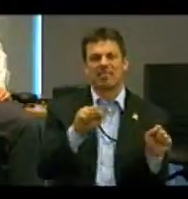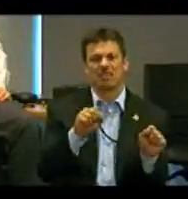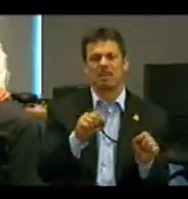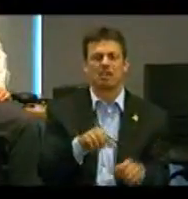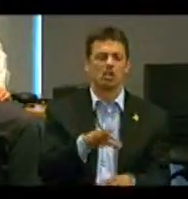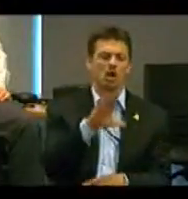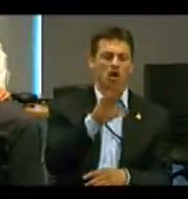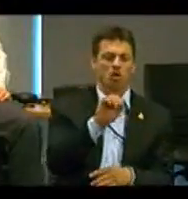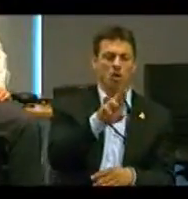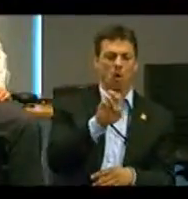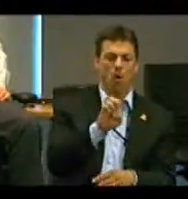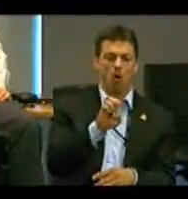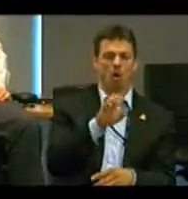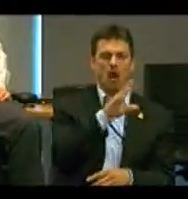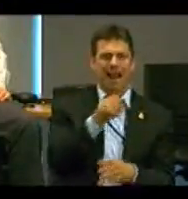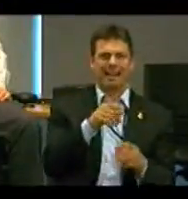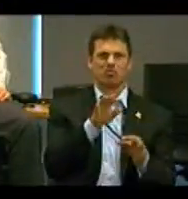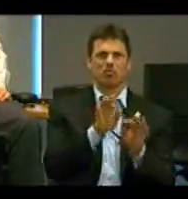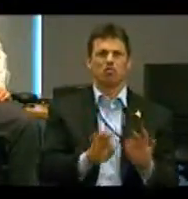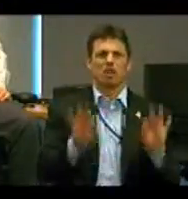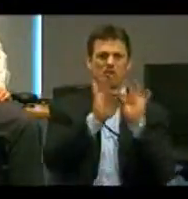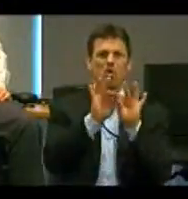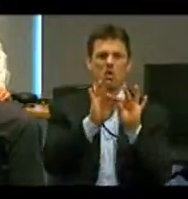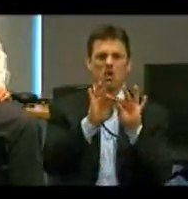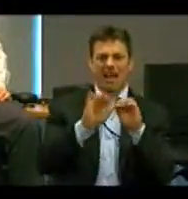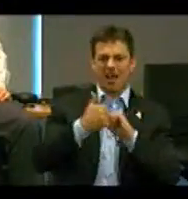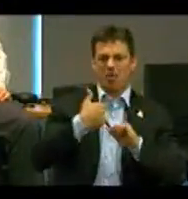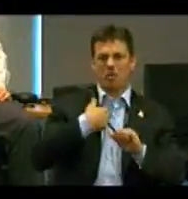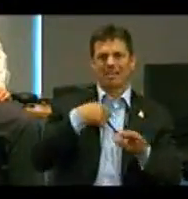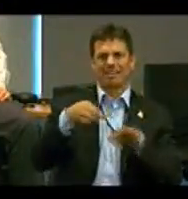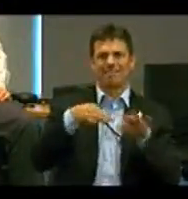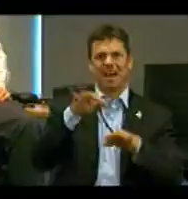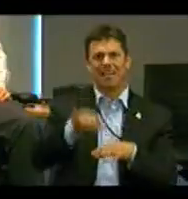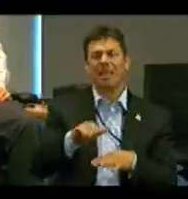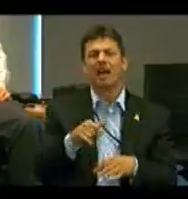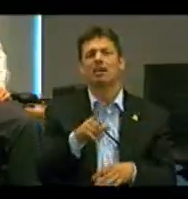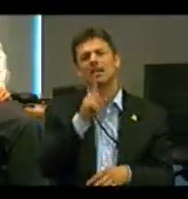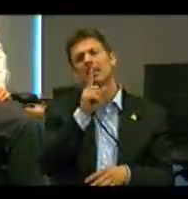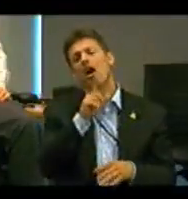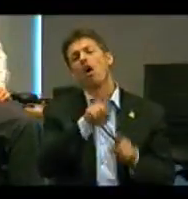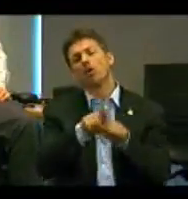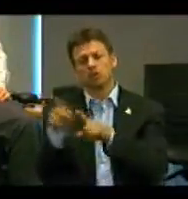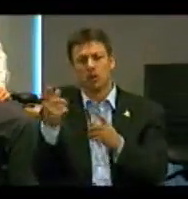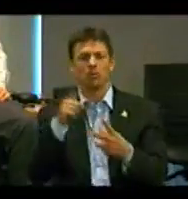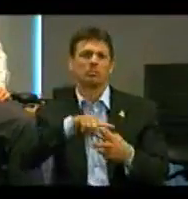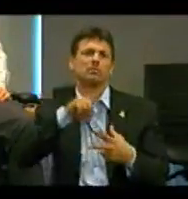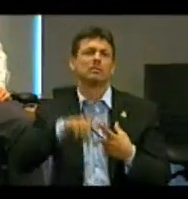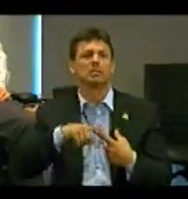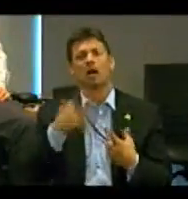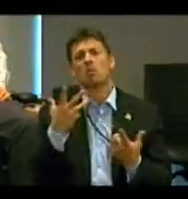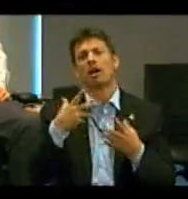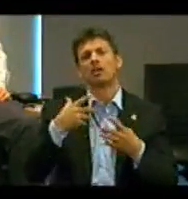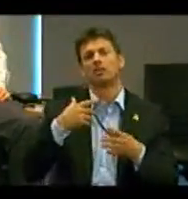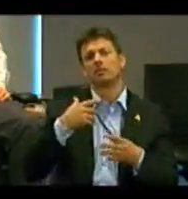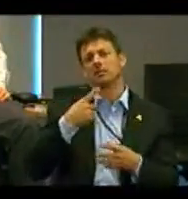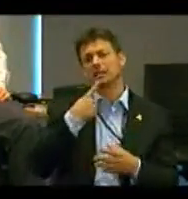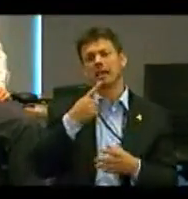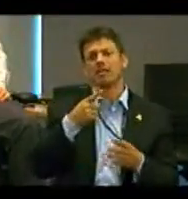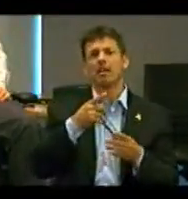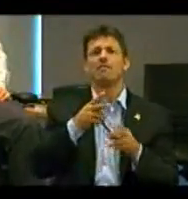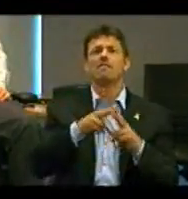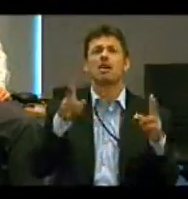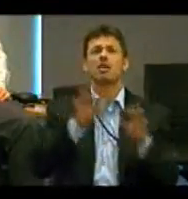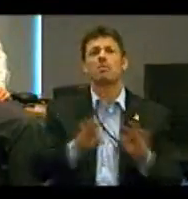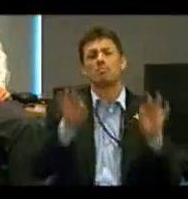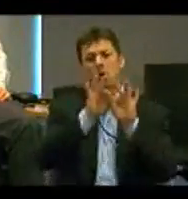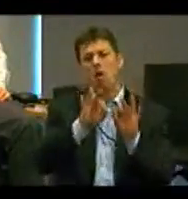core and critical need to redefine that. I also want to say that it's very important to support participatory action research that